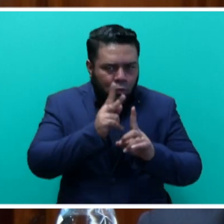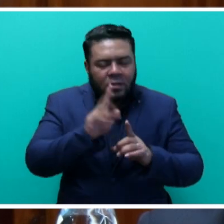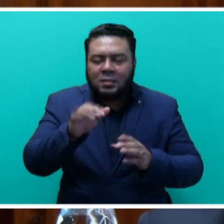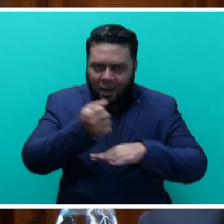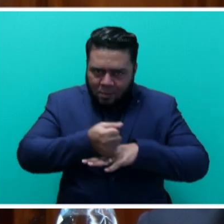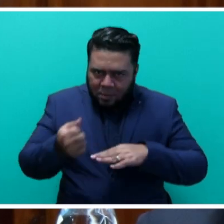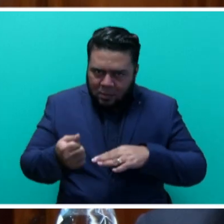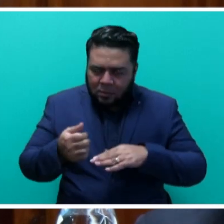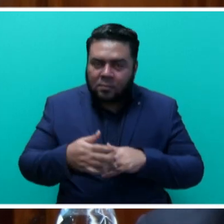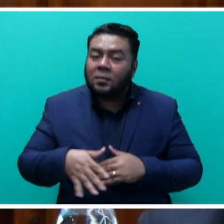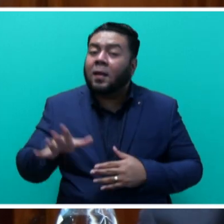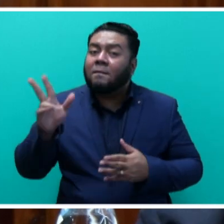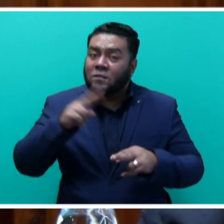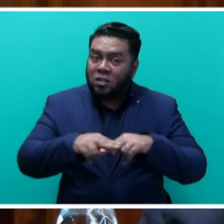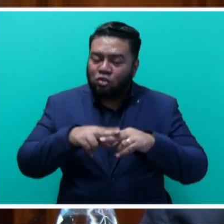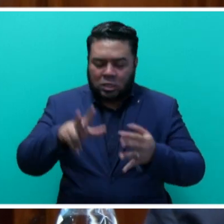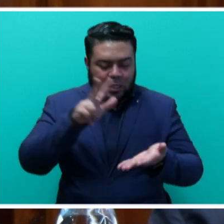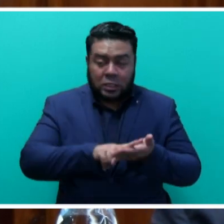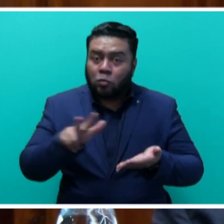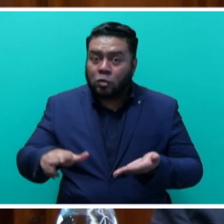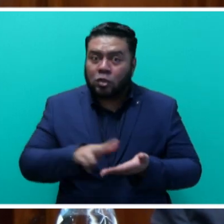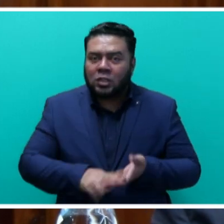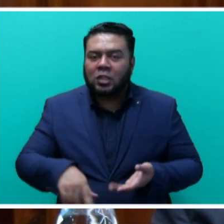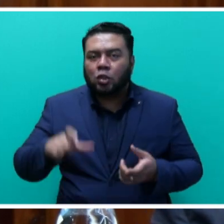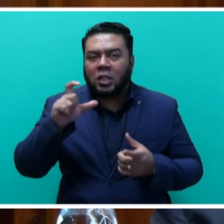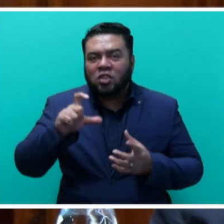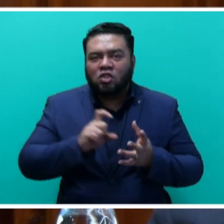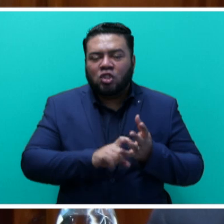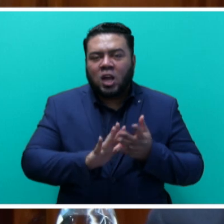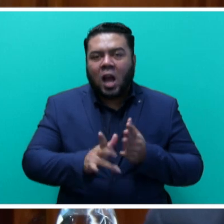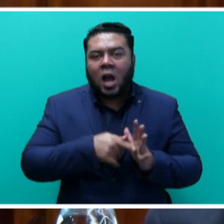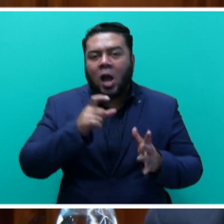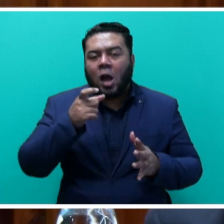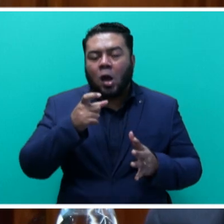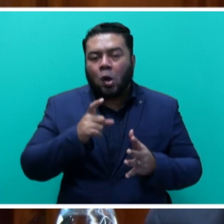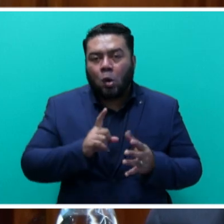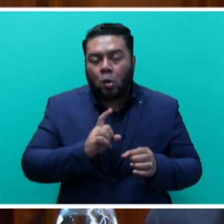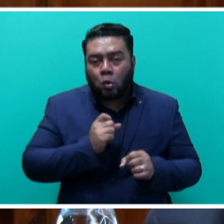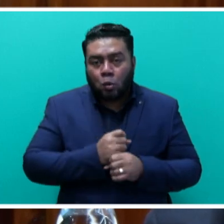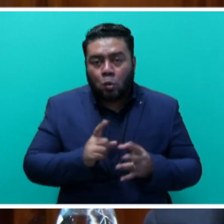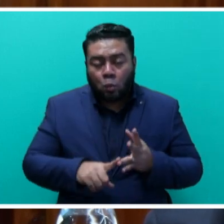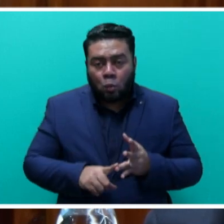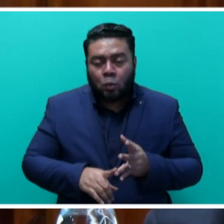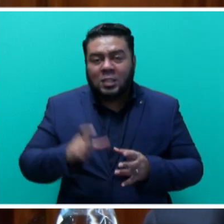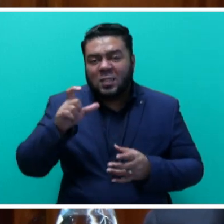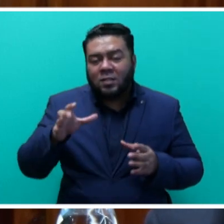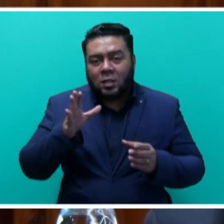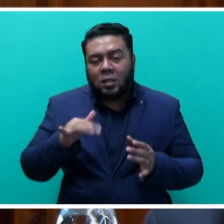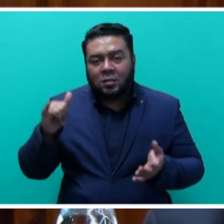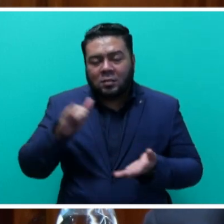Fiji is a signatory to the Chicago Convention and is bound by the International Civil Aviation Organization